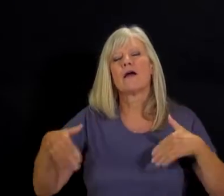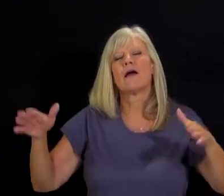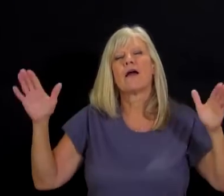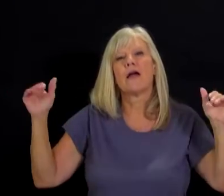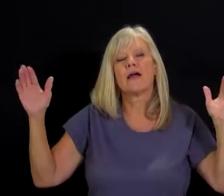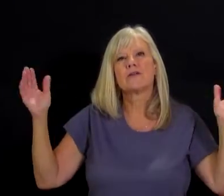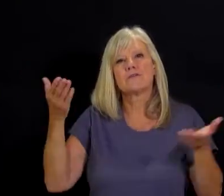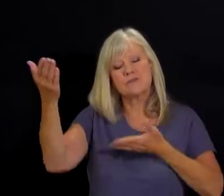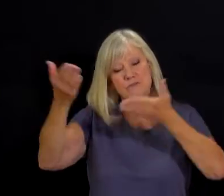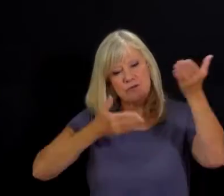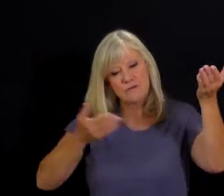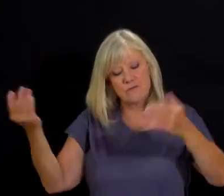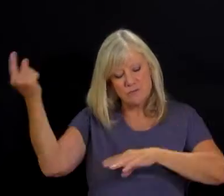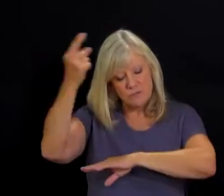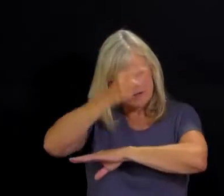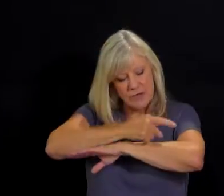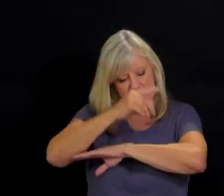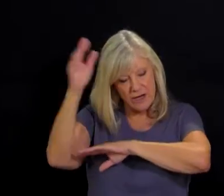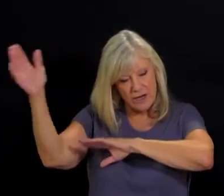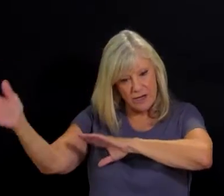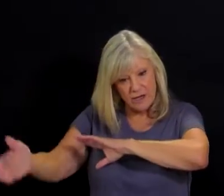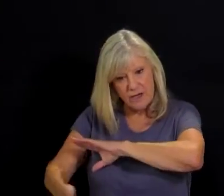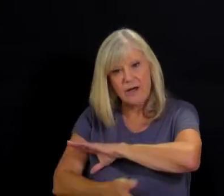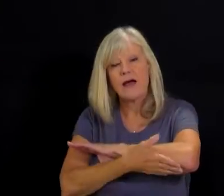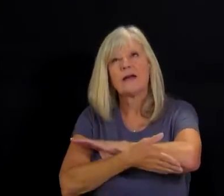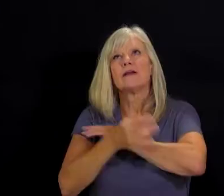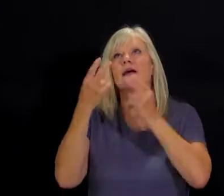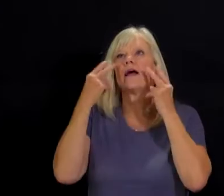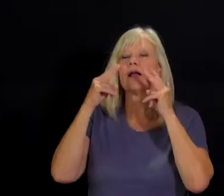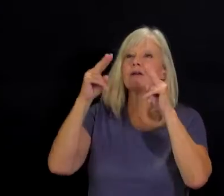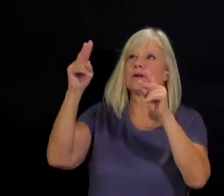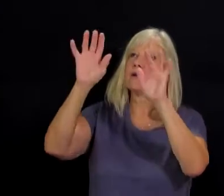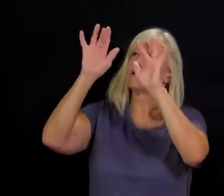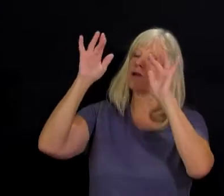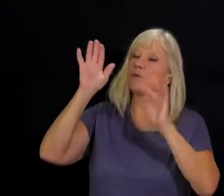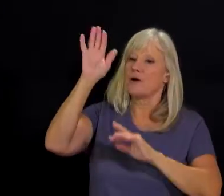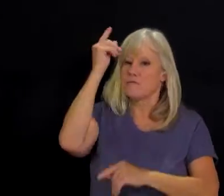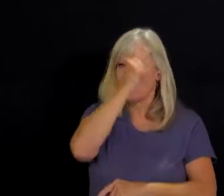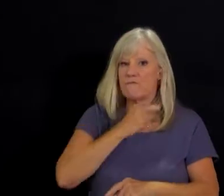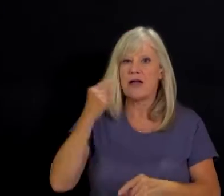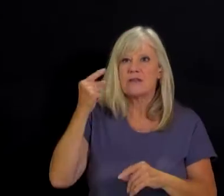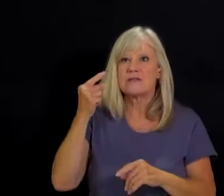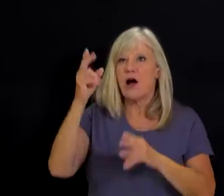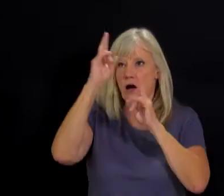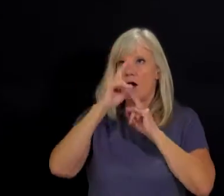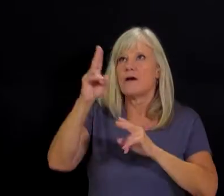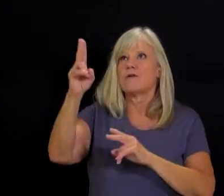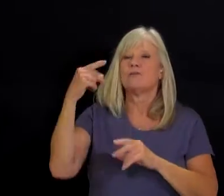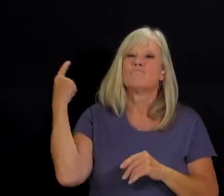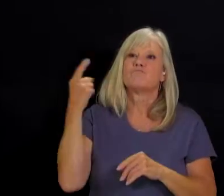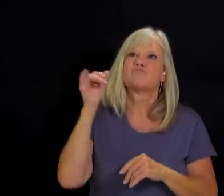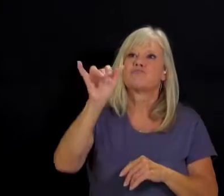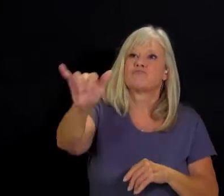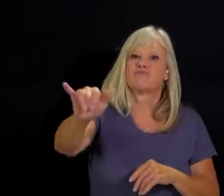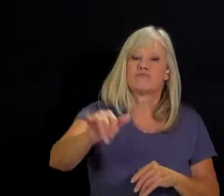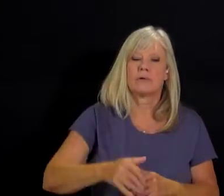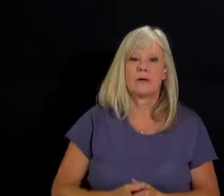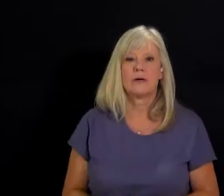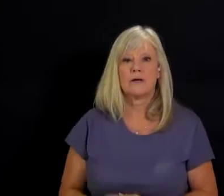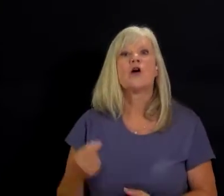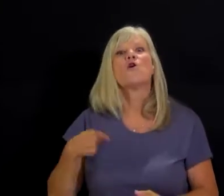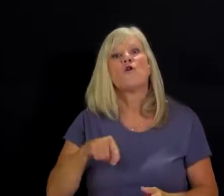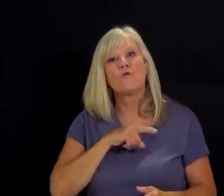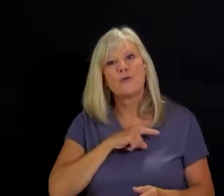who serve you day and night, and gazing upon the glory of your face, glorify you without ceasing. With them we,